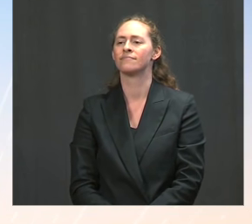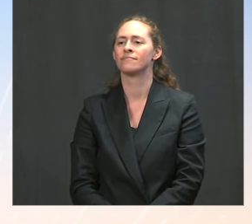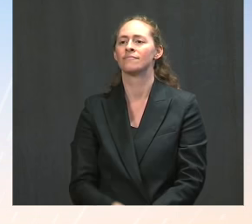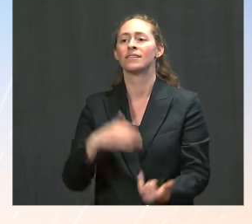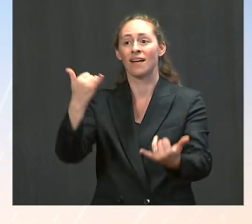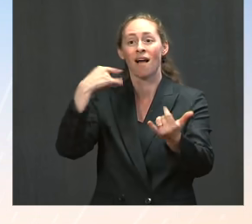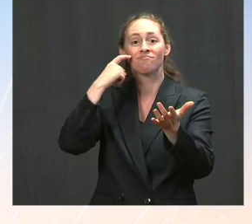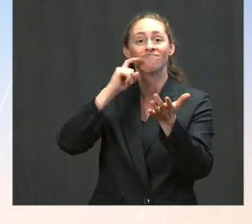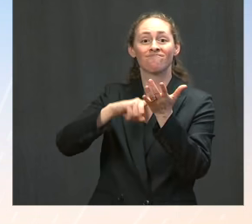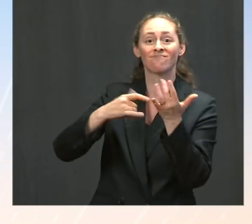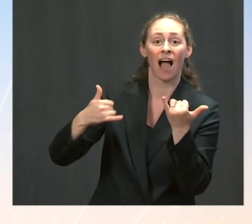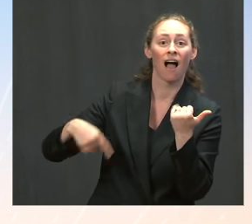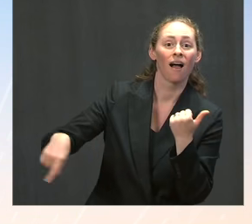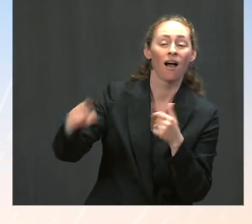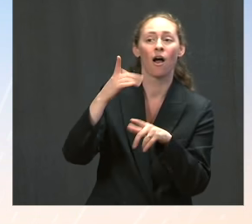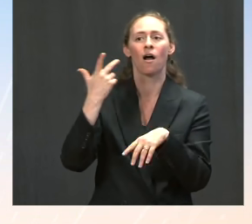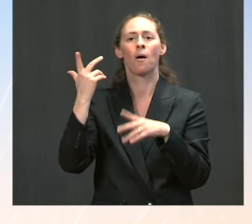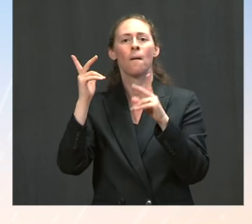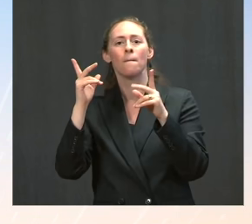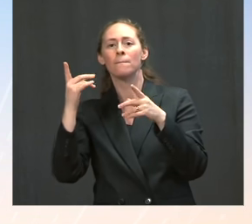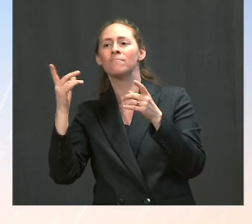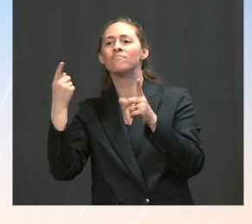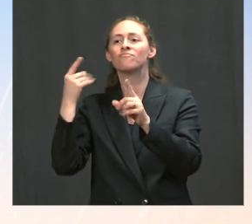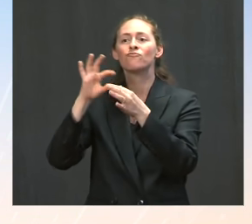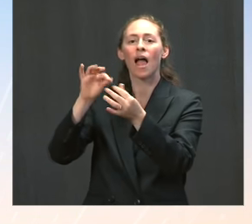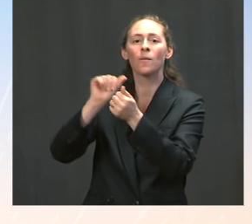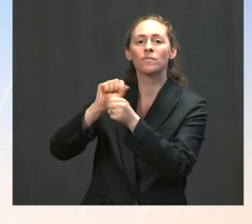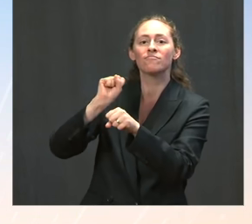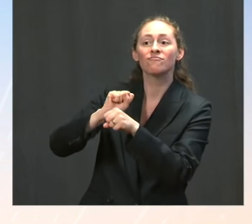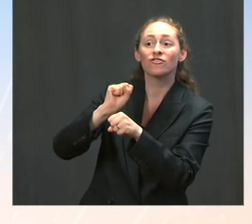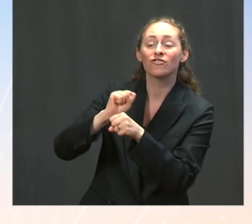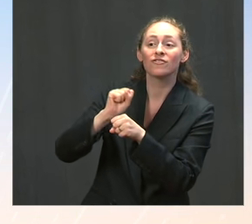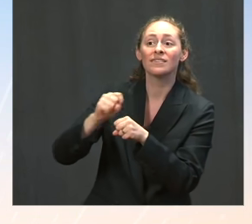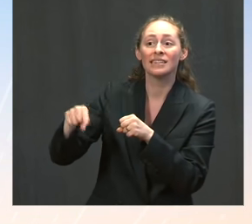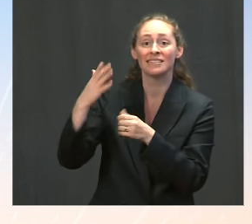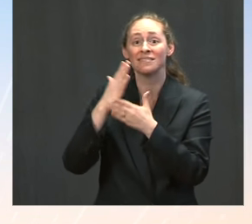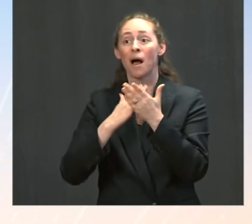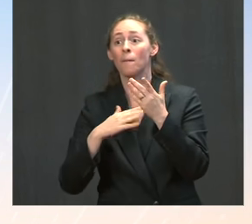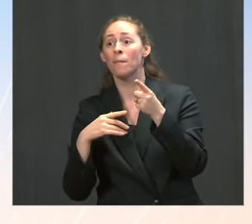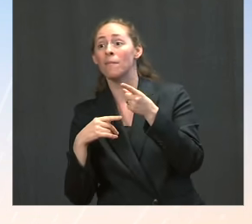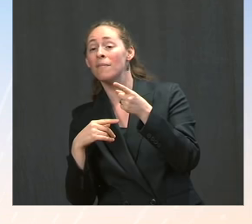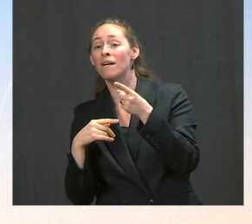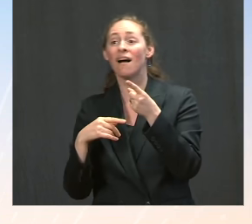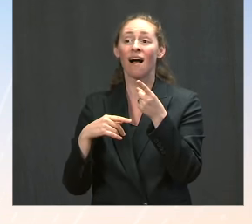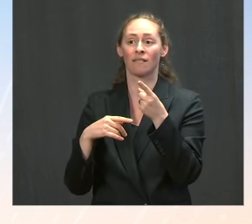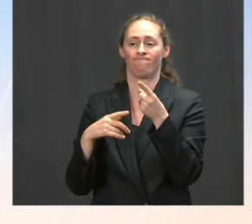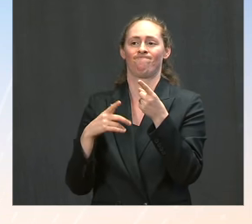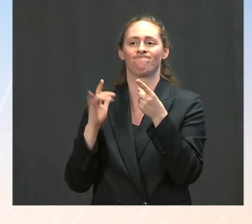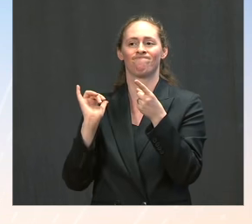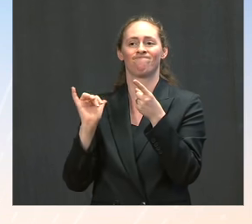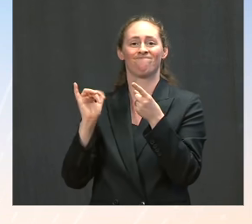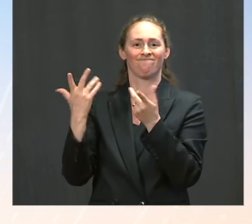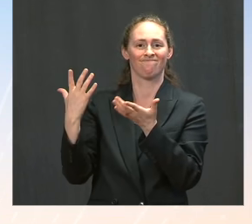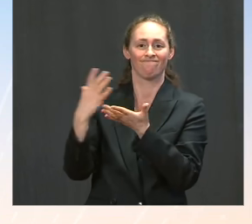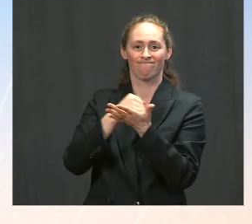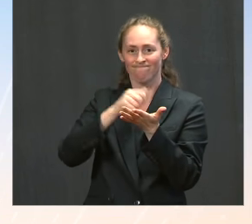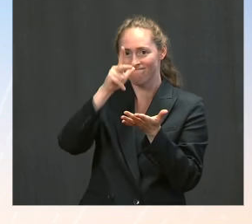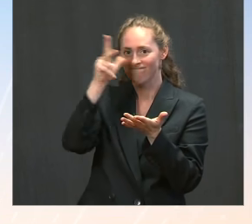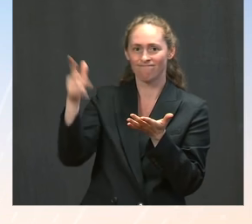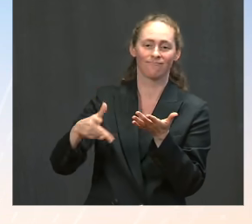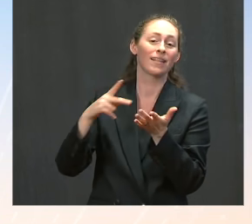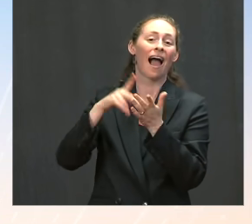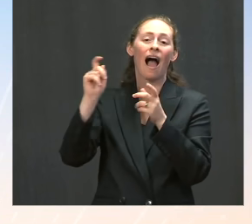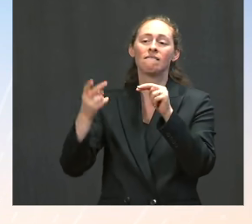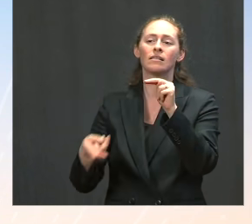in some places, it may be that you have to pay more wages in order to attract workers. We don't have all the details, of course,